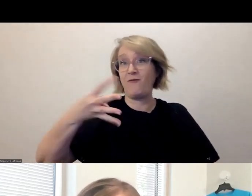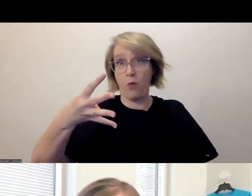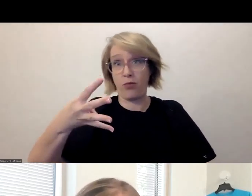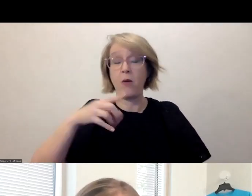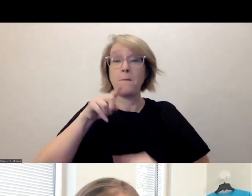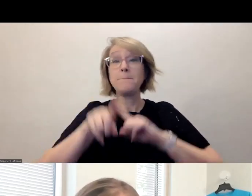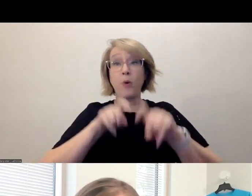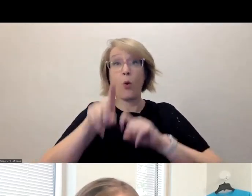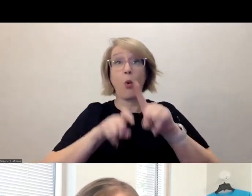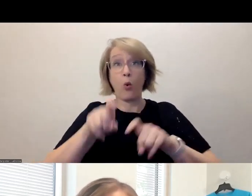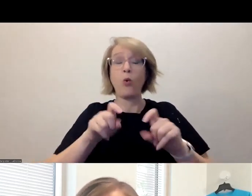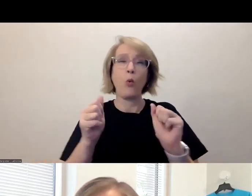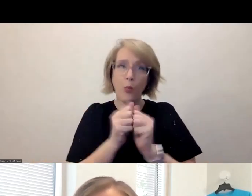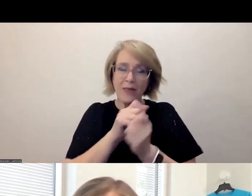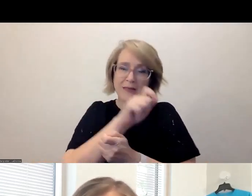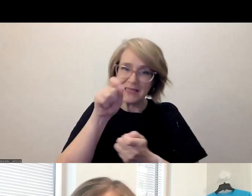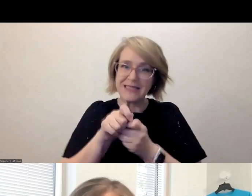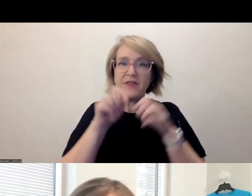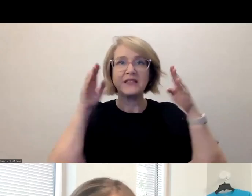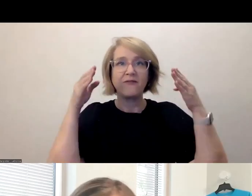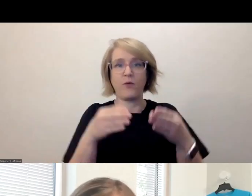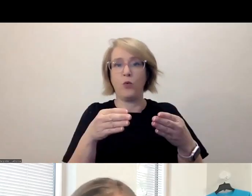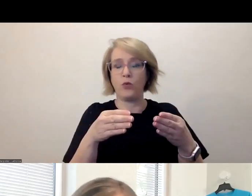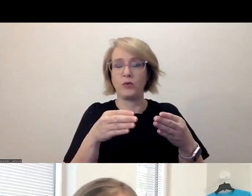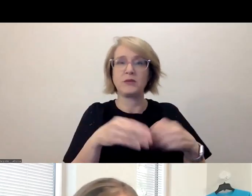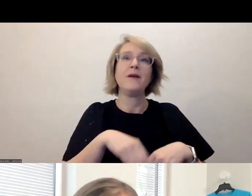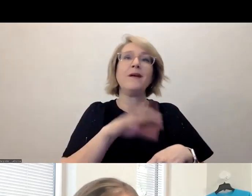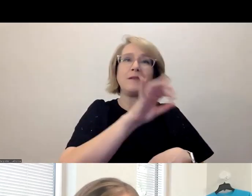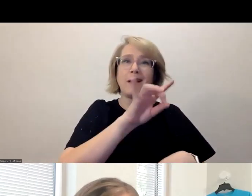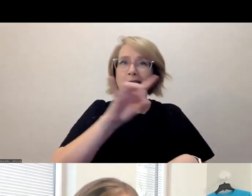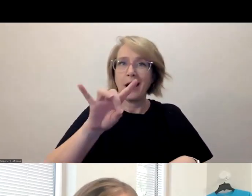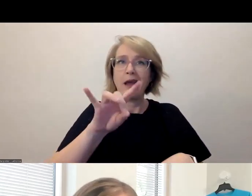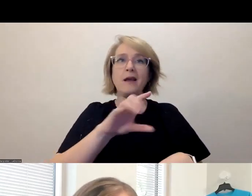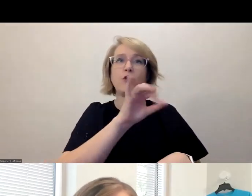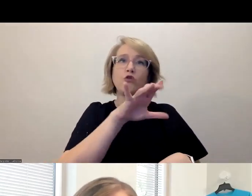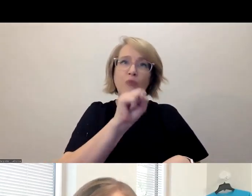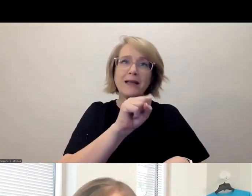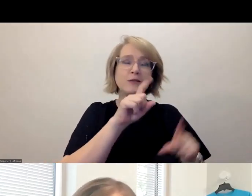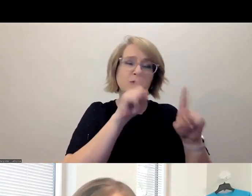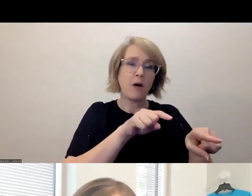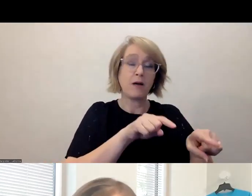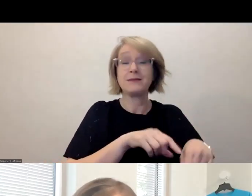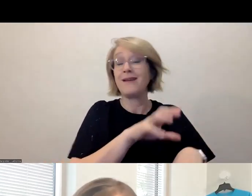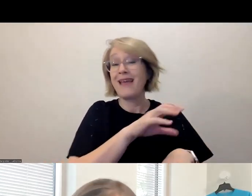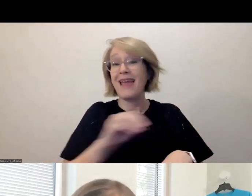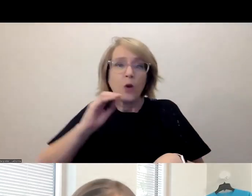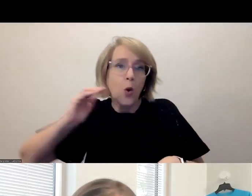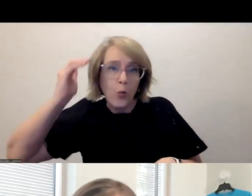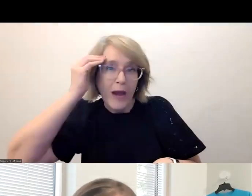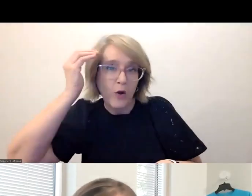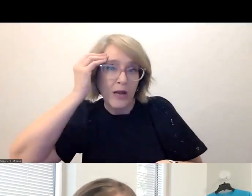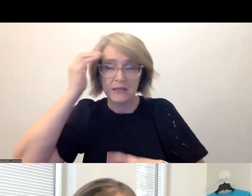988 crisis response, and it's our sixth poll that's looked at 988 awareness in some way. So this was conducted in